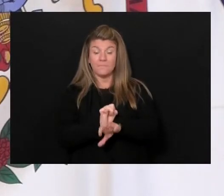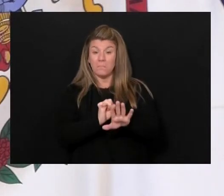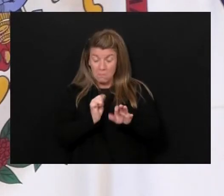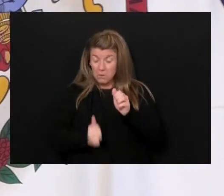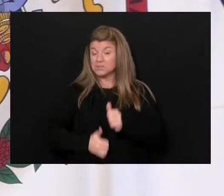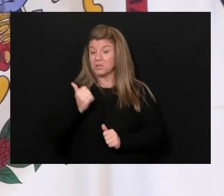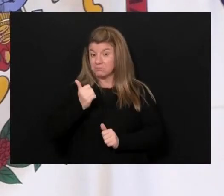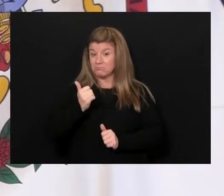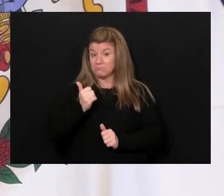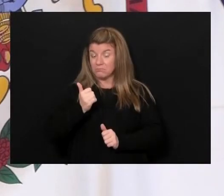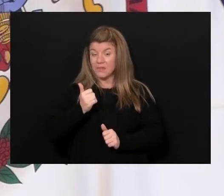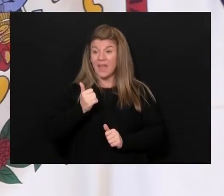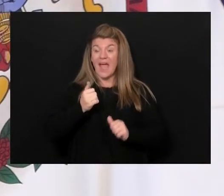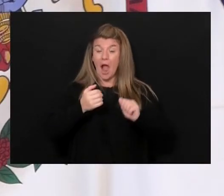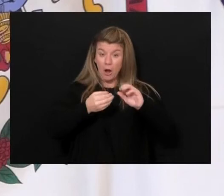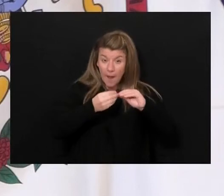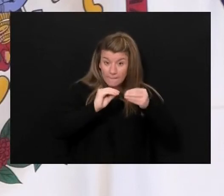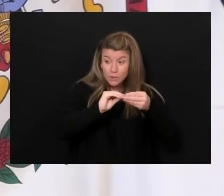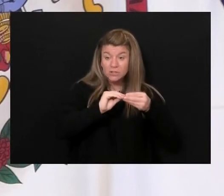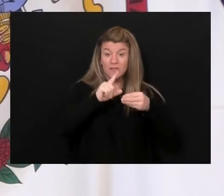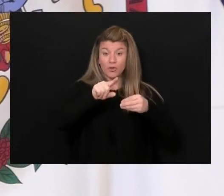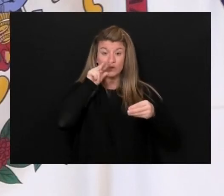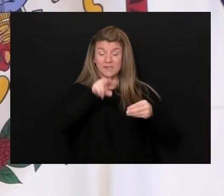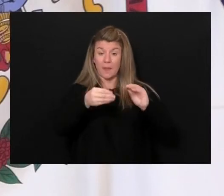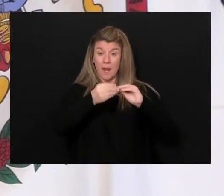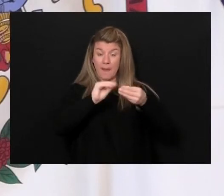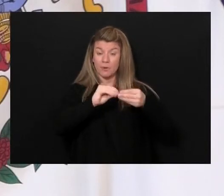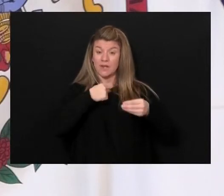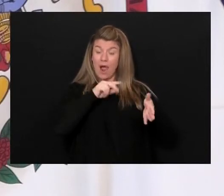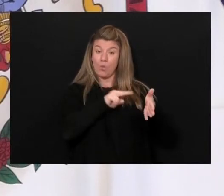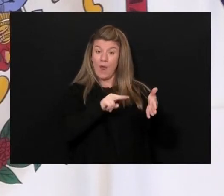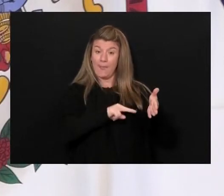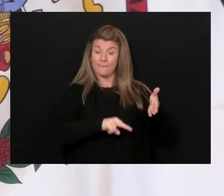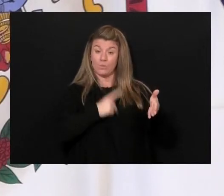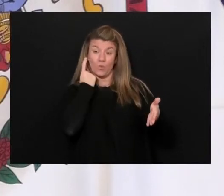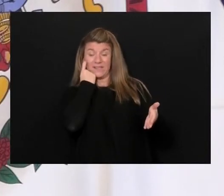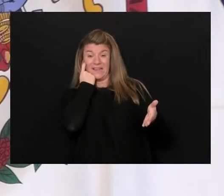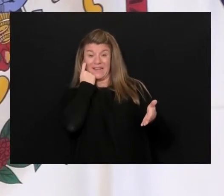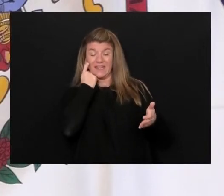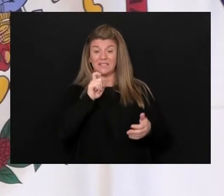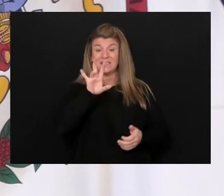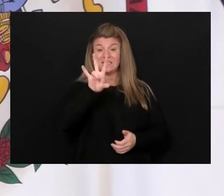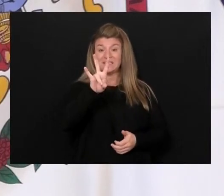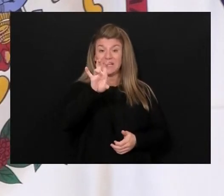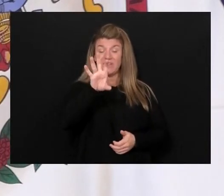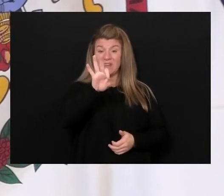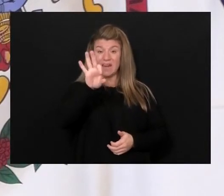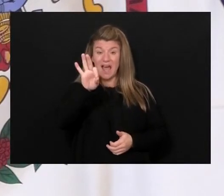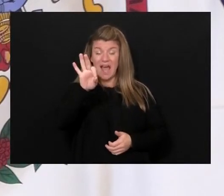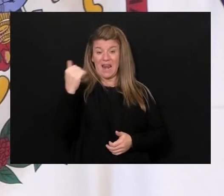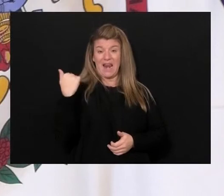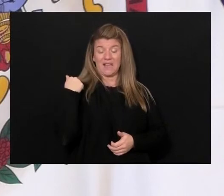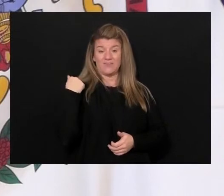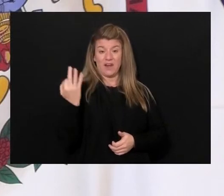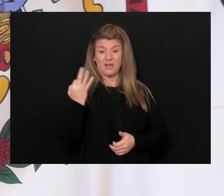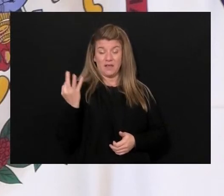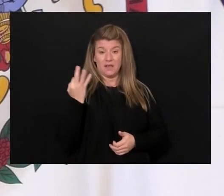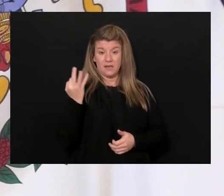most part, our numbers, as I read to you just earlier, West Virginia at 799 on last